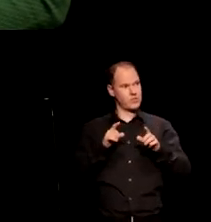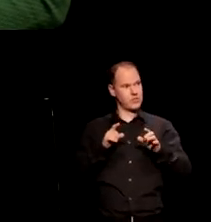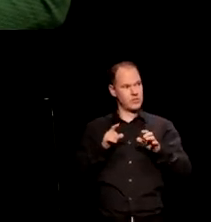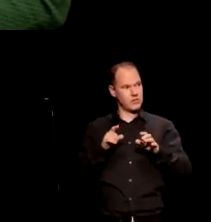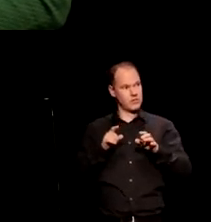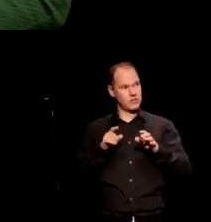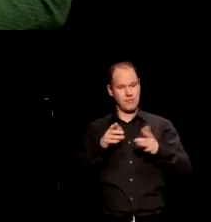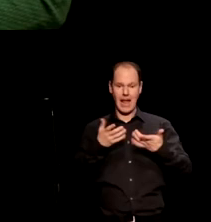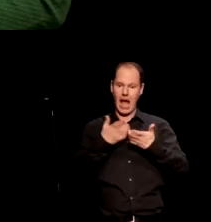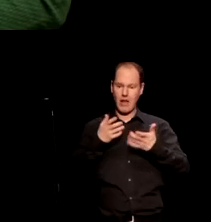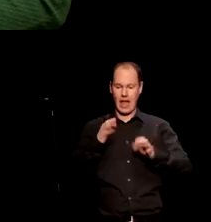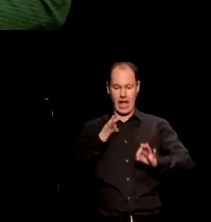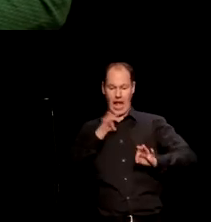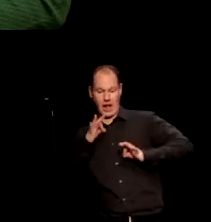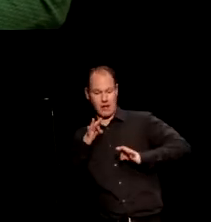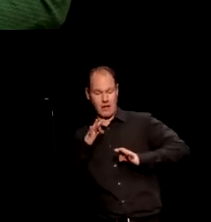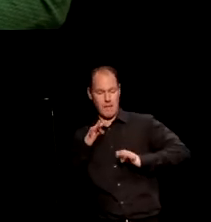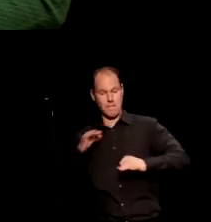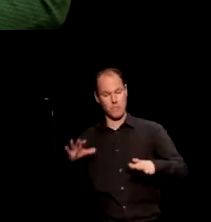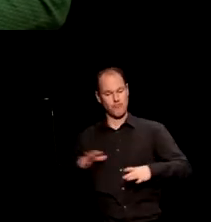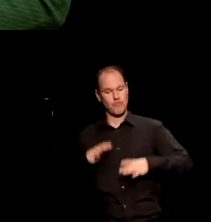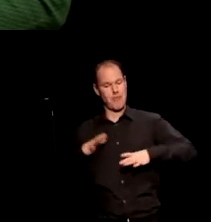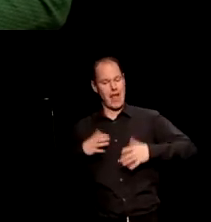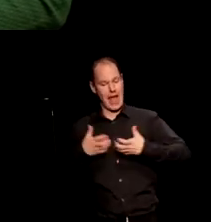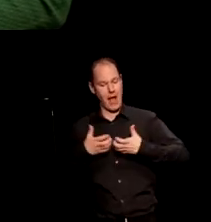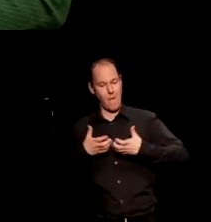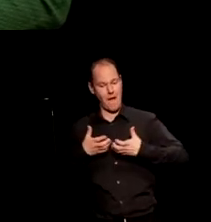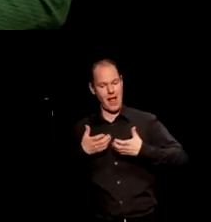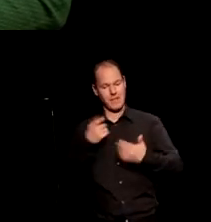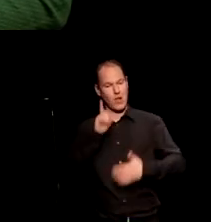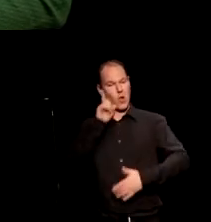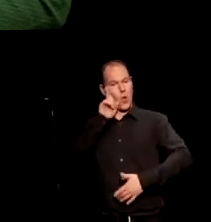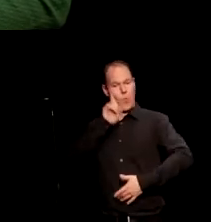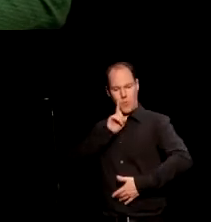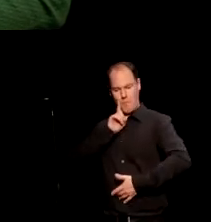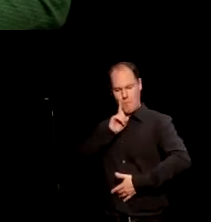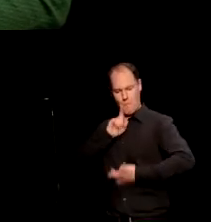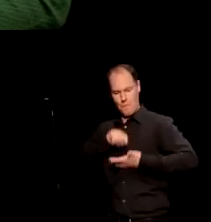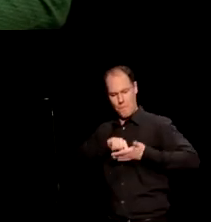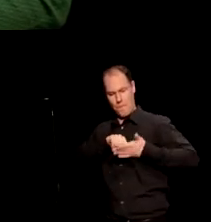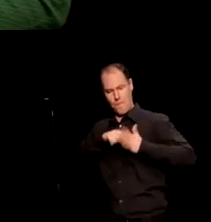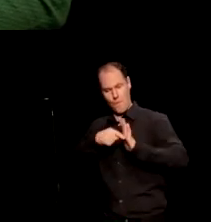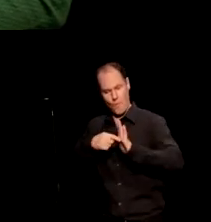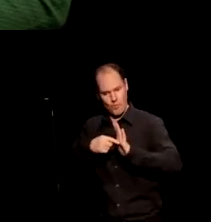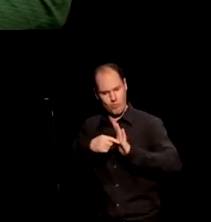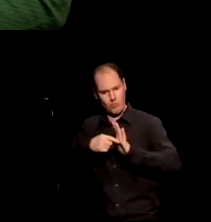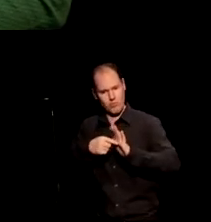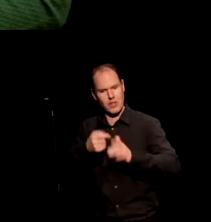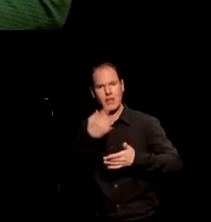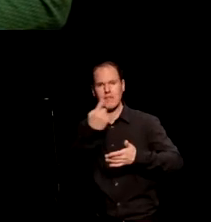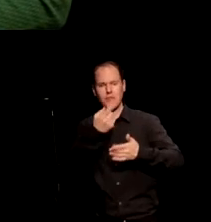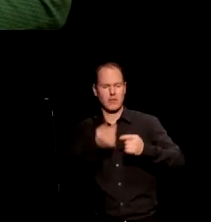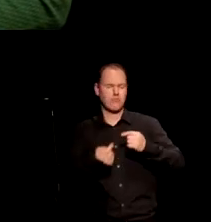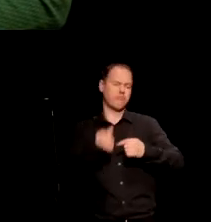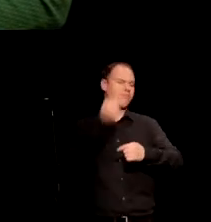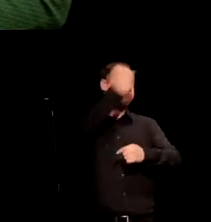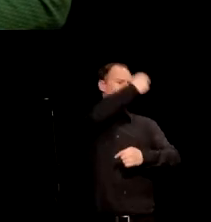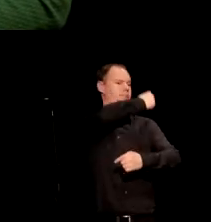an actress from hers, and how can you then put a feminist take on something that was made or written